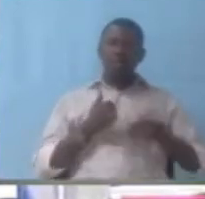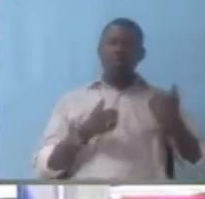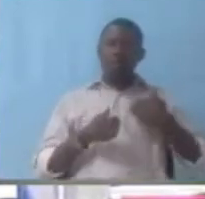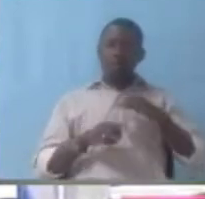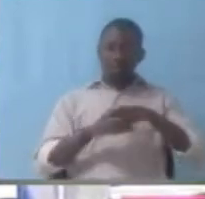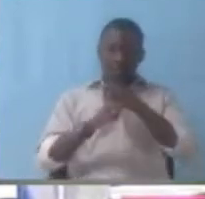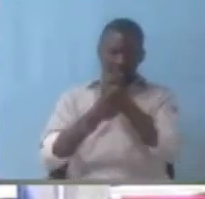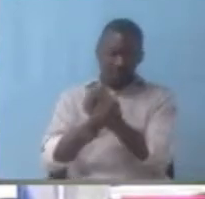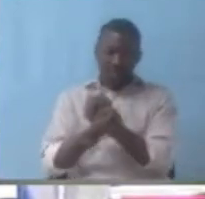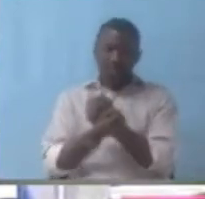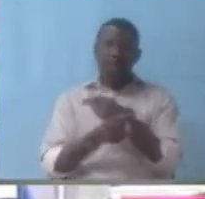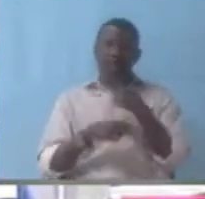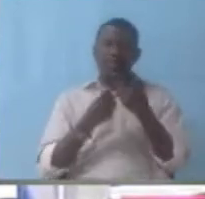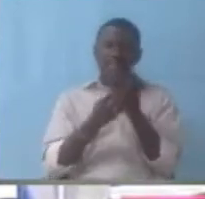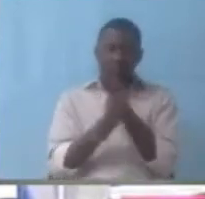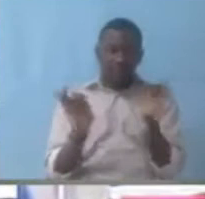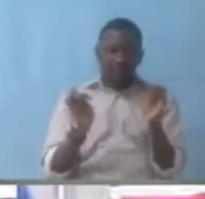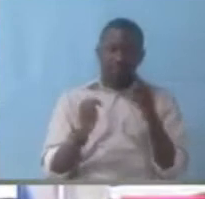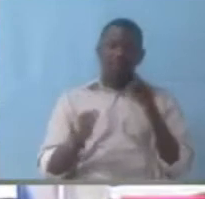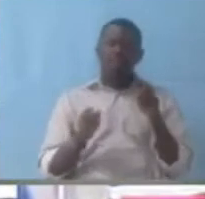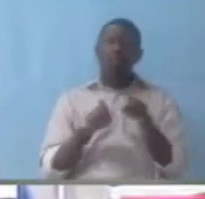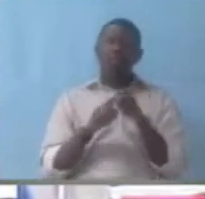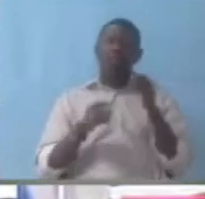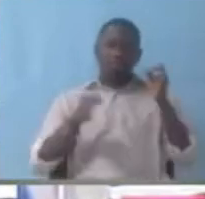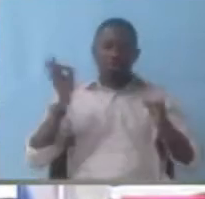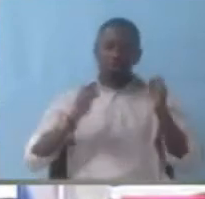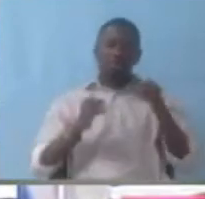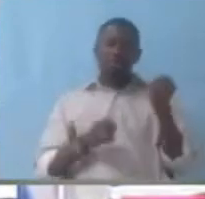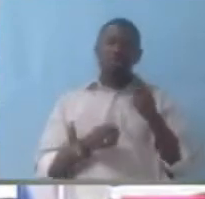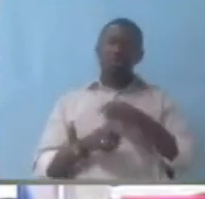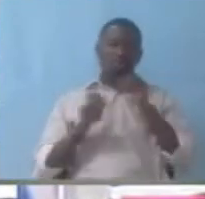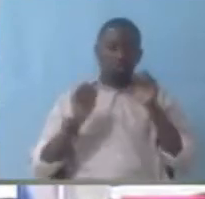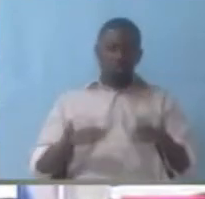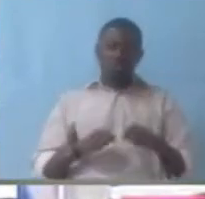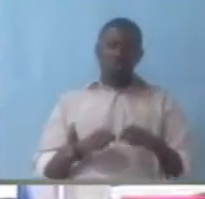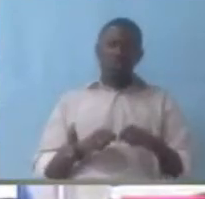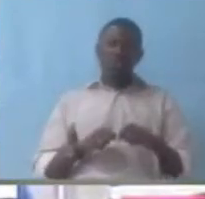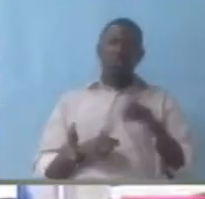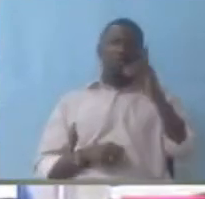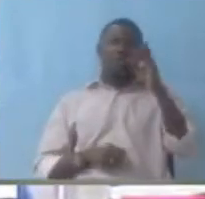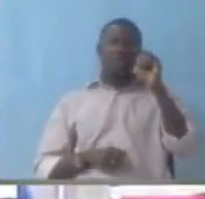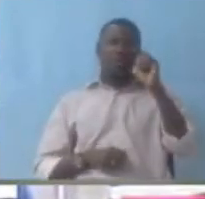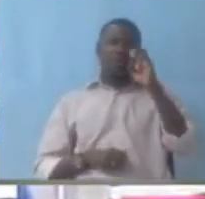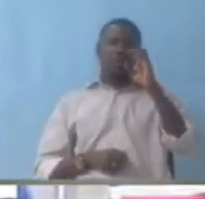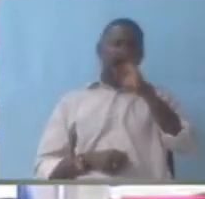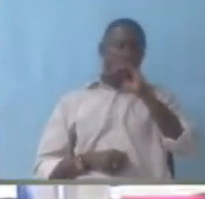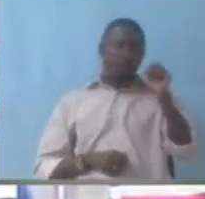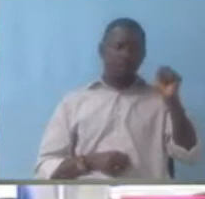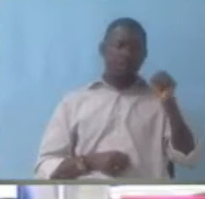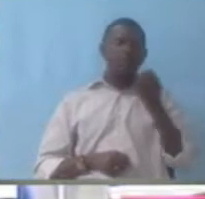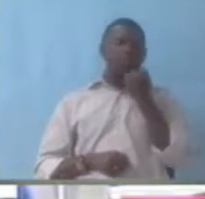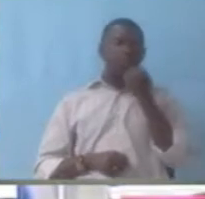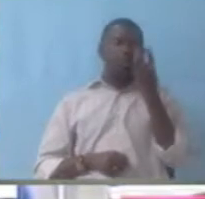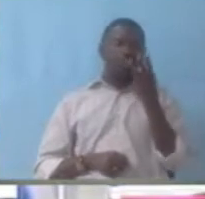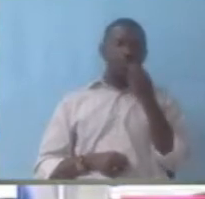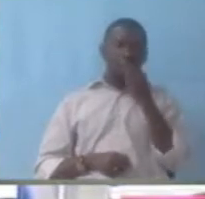by court, but that could not happen because of decree number 3, which you drafted. Foi hakilo bakane ko mol